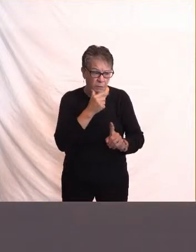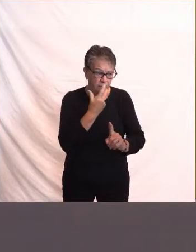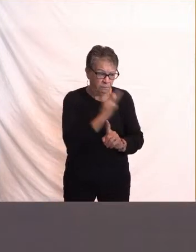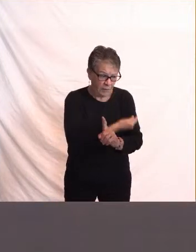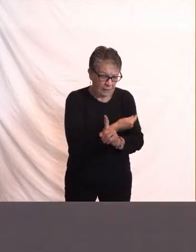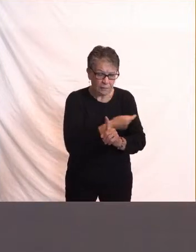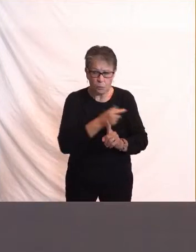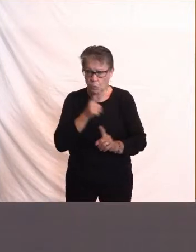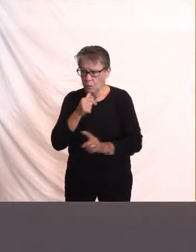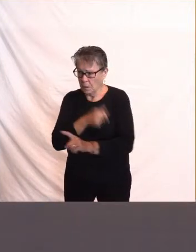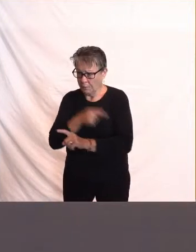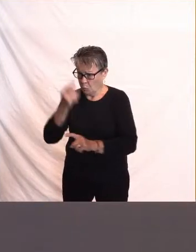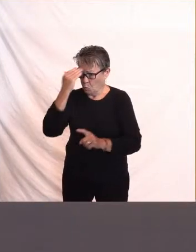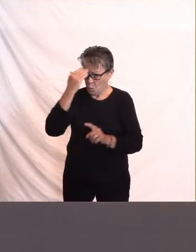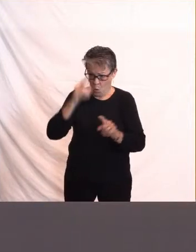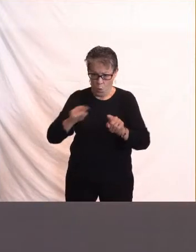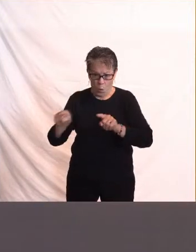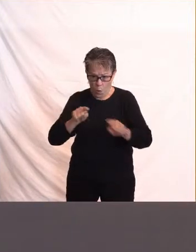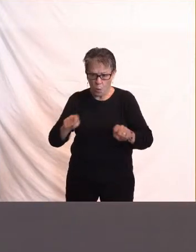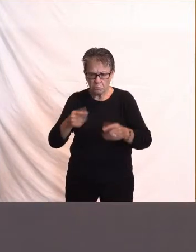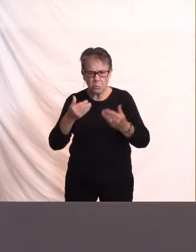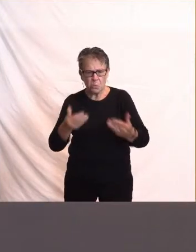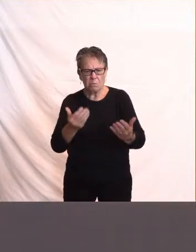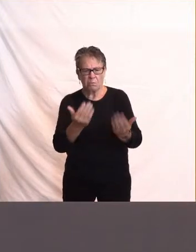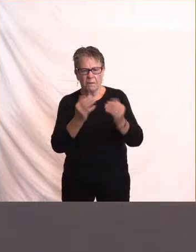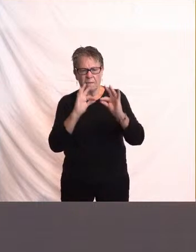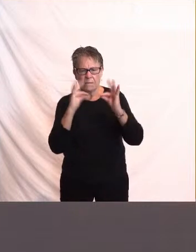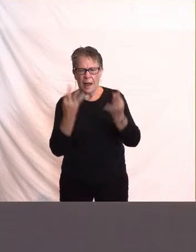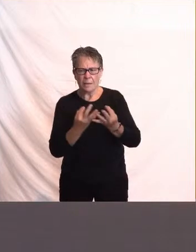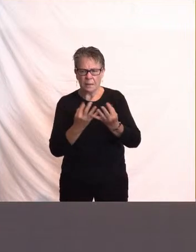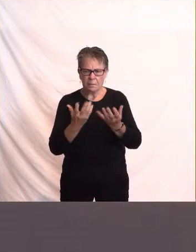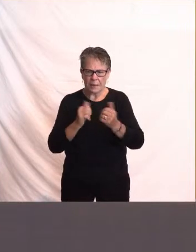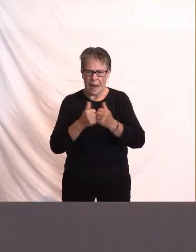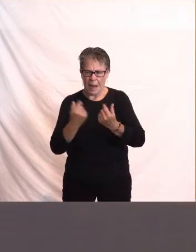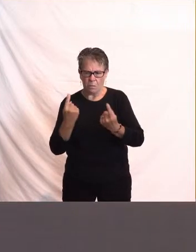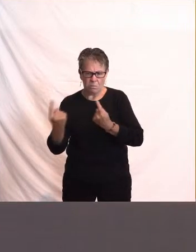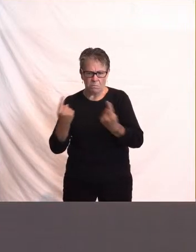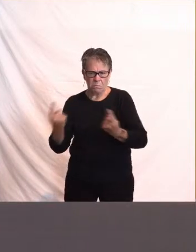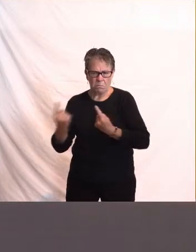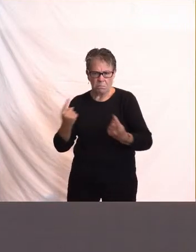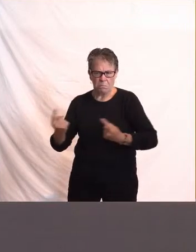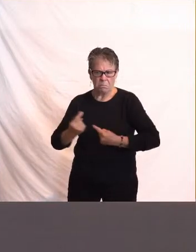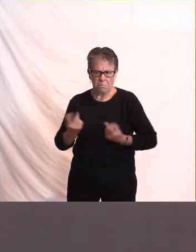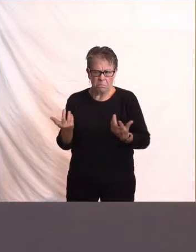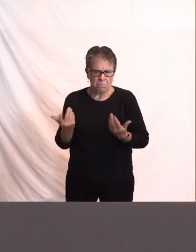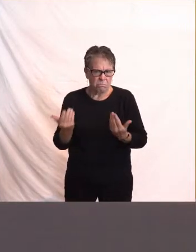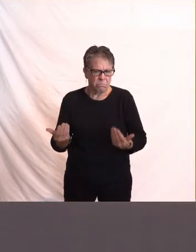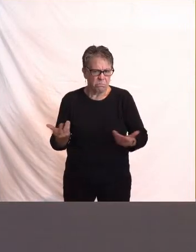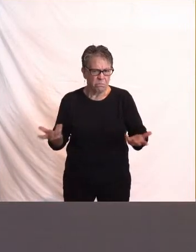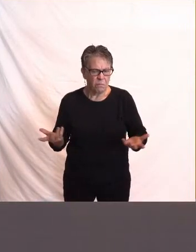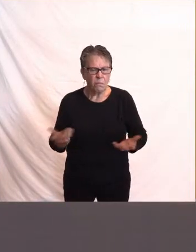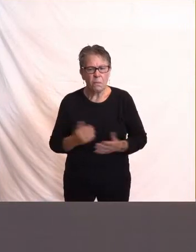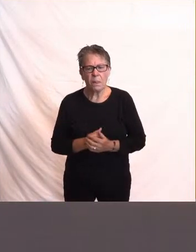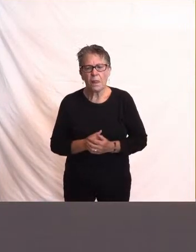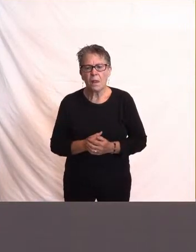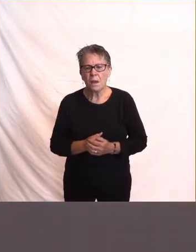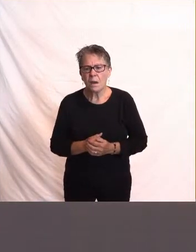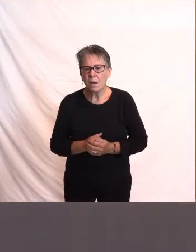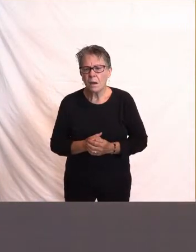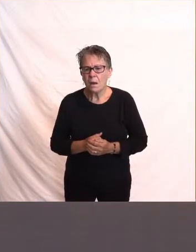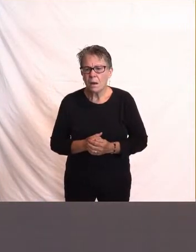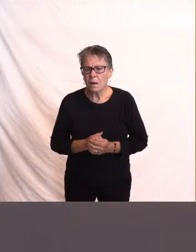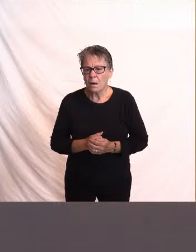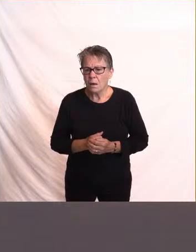have color on the Sunday COVID tests other than acknowledging that there are a lot fewer on the weekends. Last Sunday, I'll give you an example,